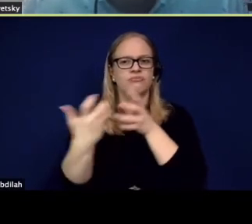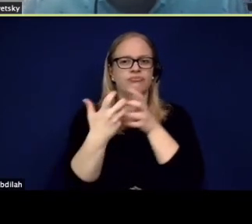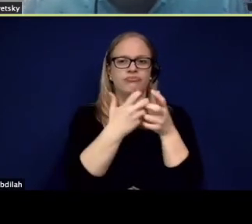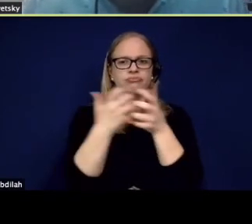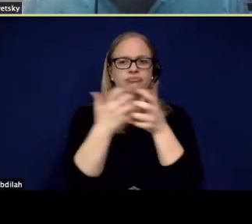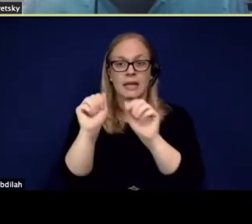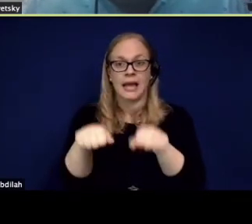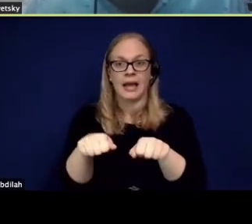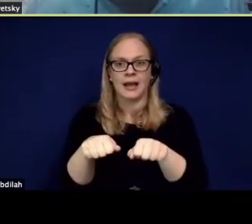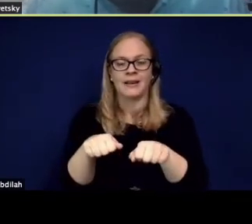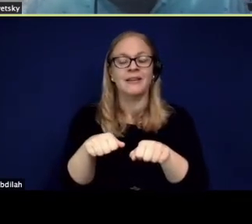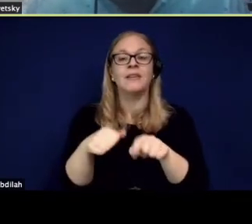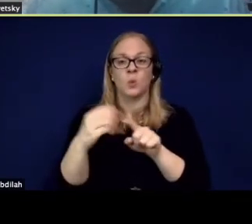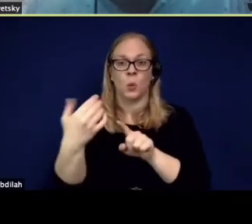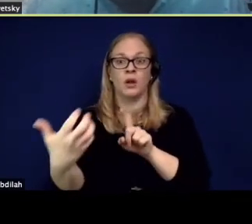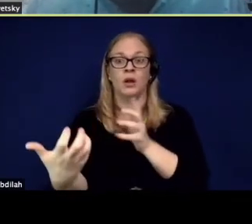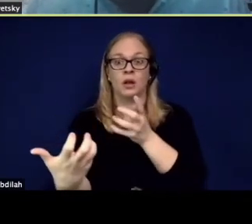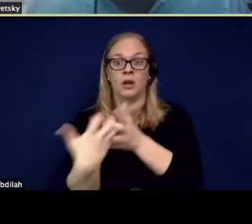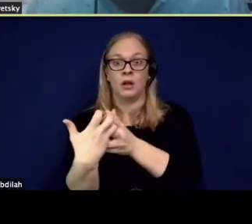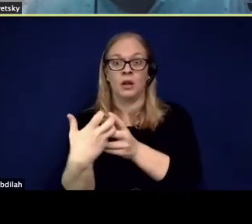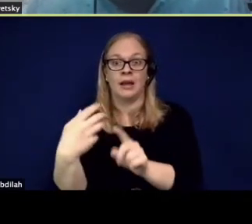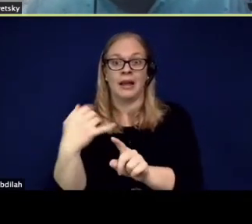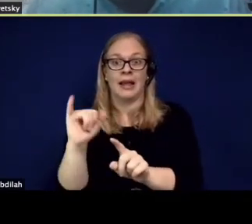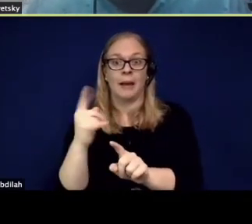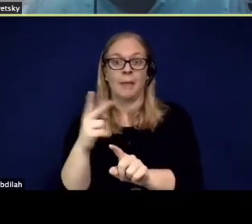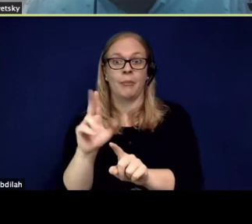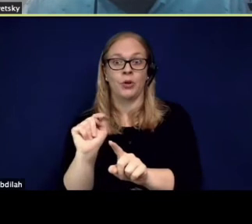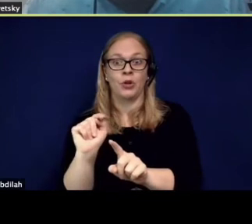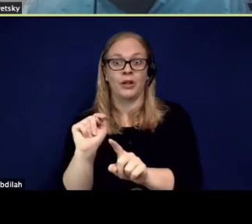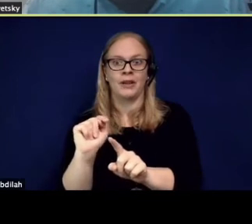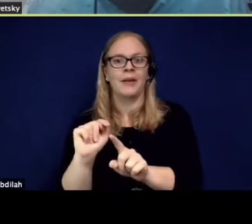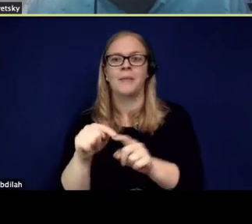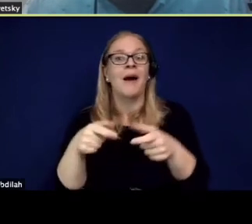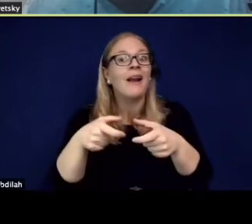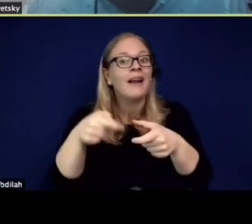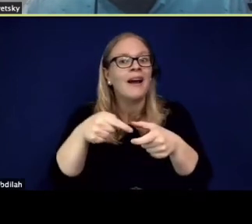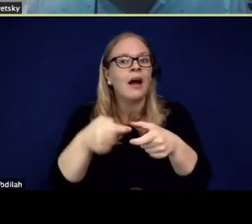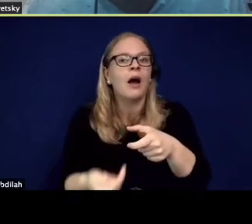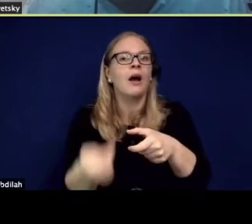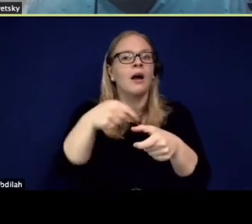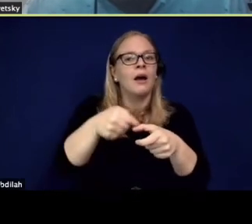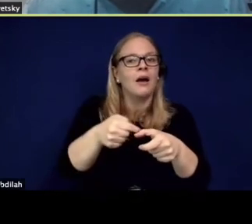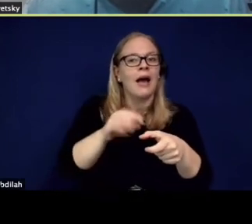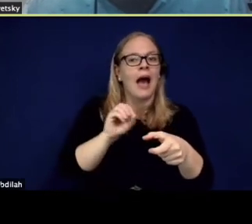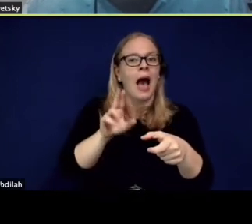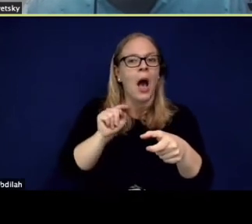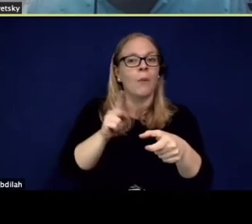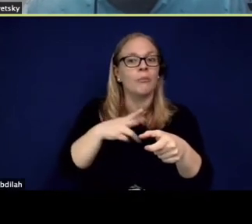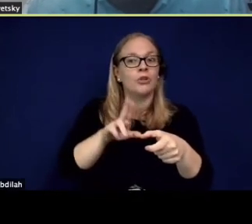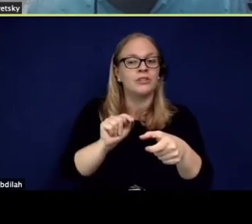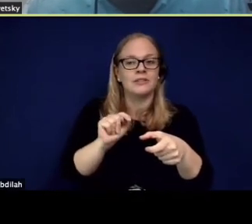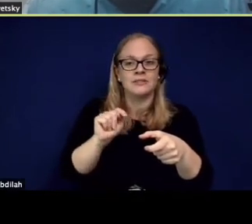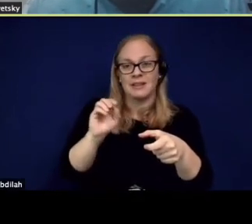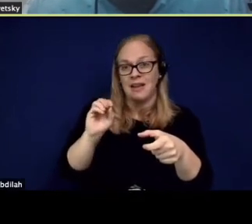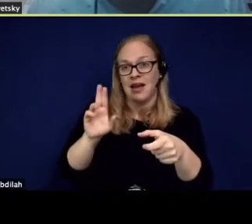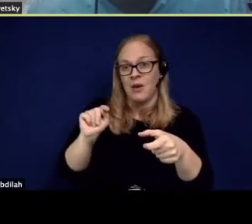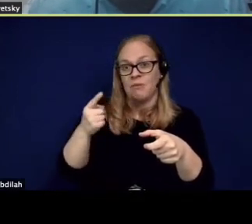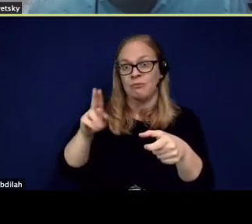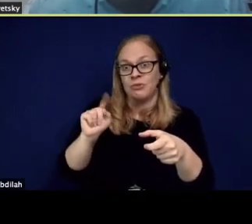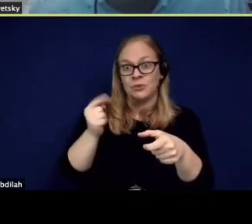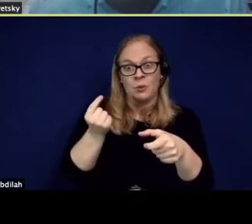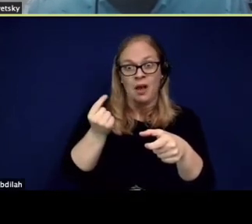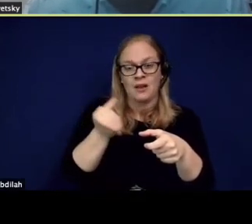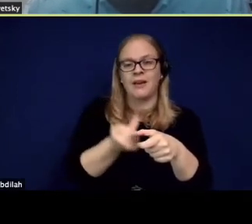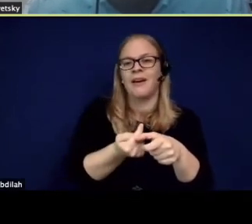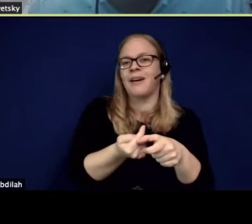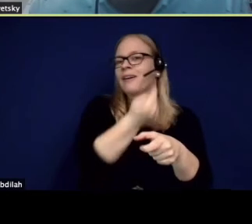side, many of these streamers, they use near-field magnetic induction to the hearing aids. So allow the hearing aid to be connected by